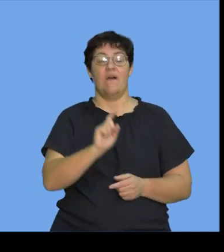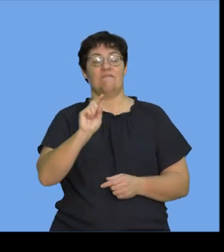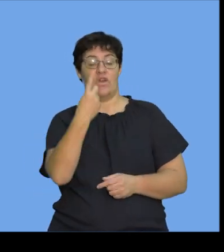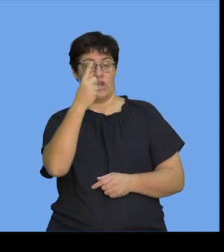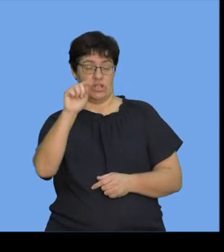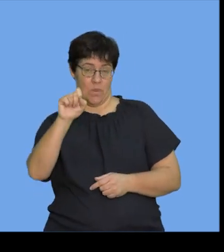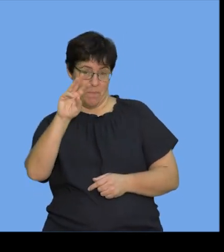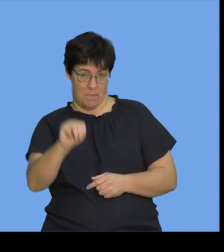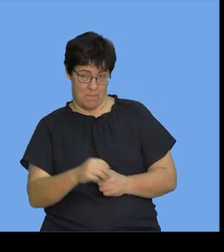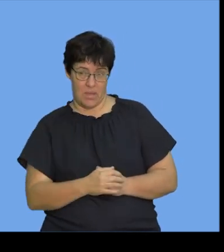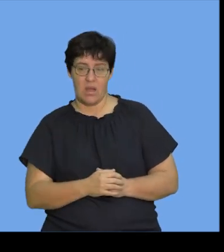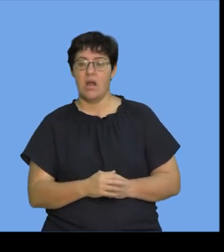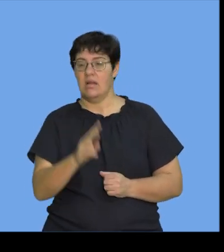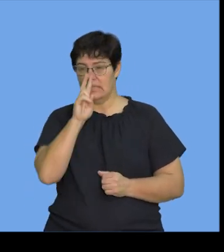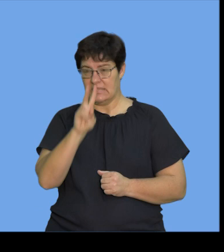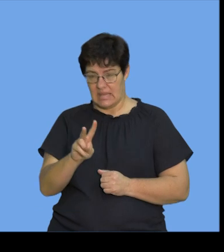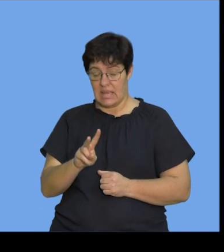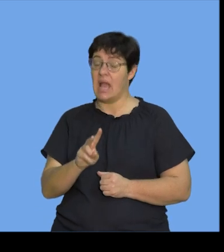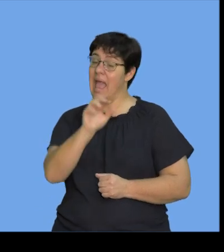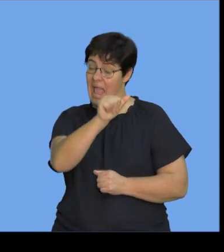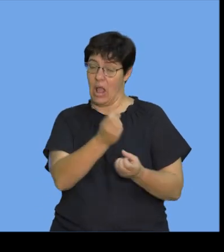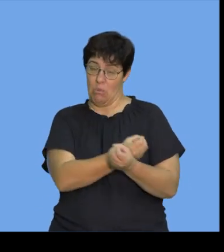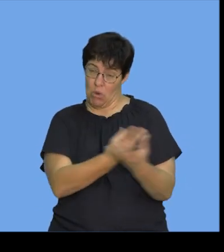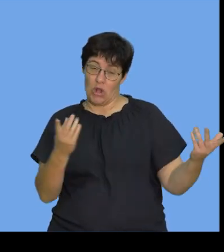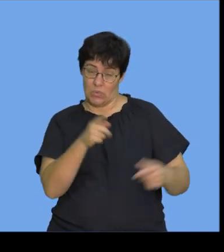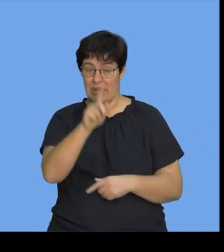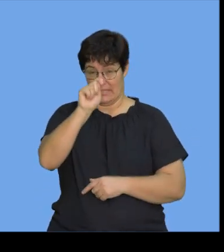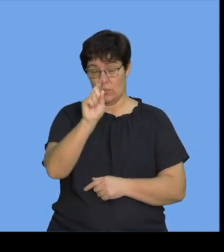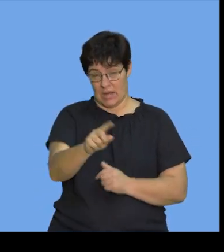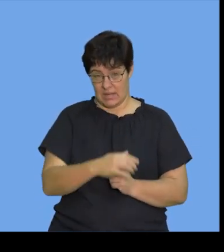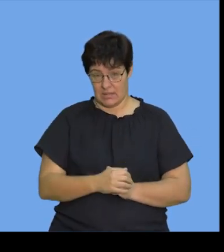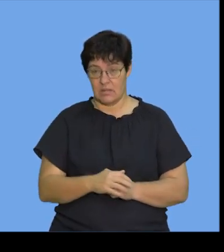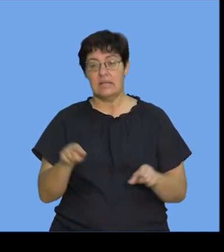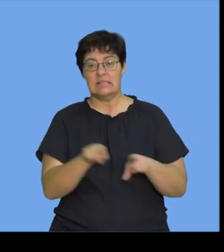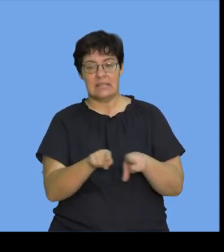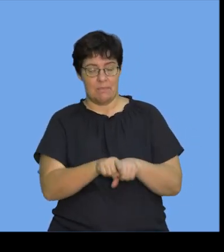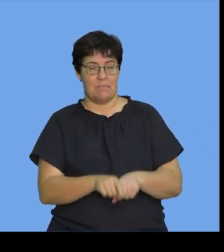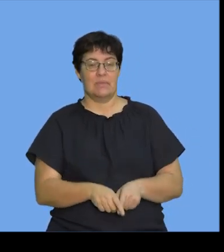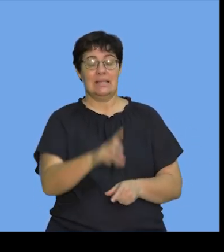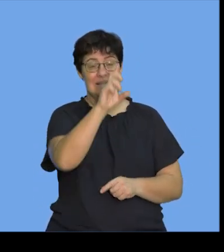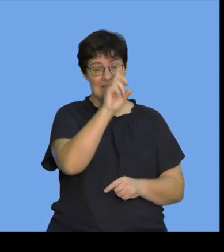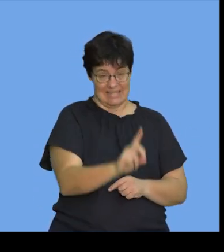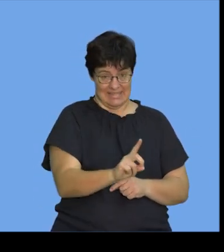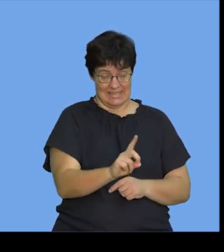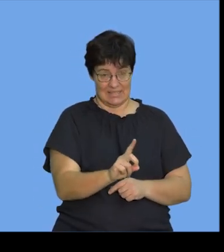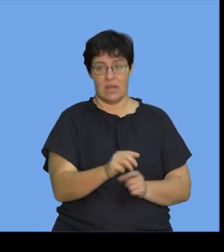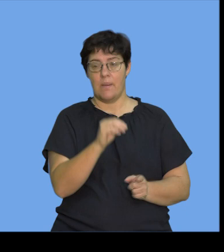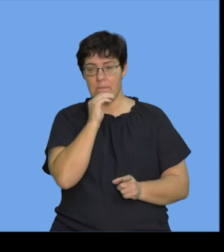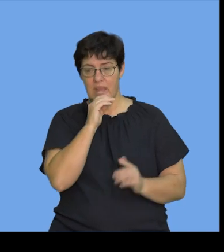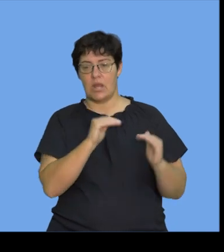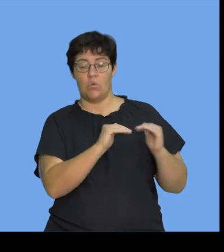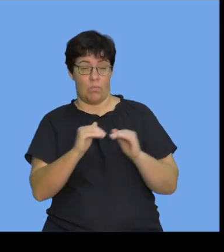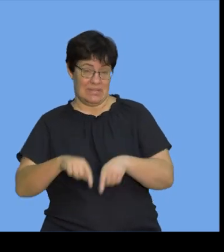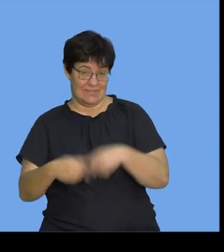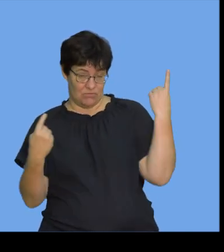You will see I'm going to be using A a lot, which is T1. Also, we use the letter D, which means common